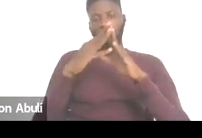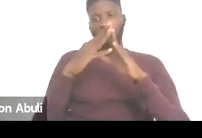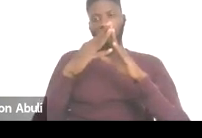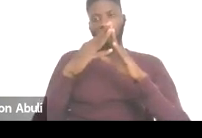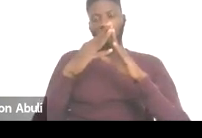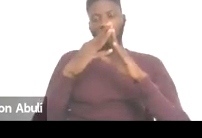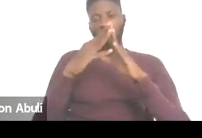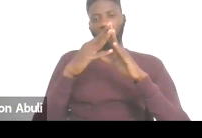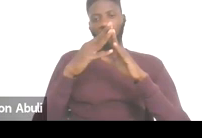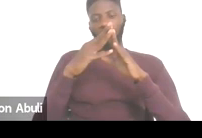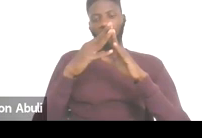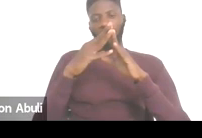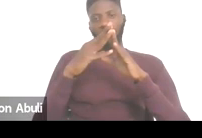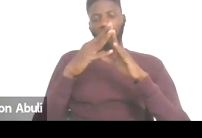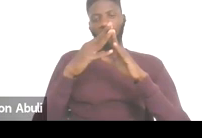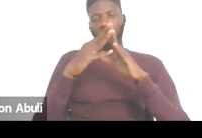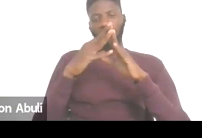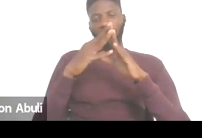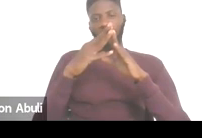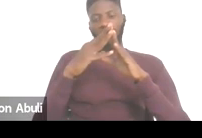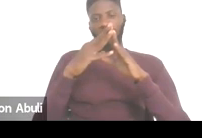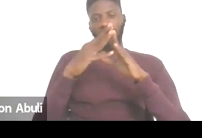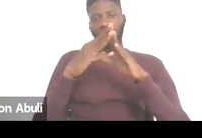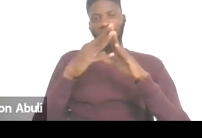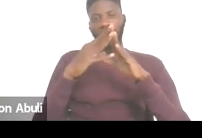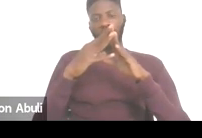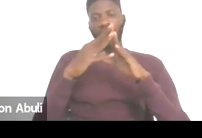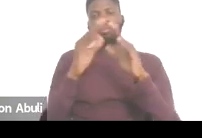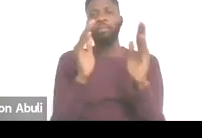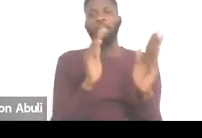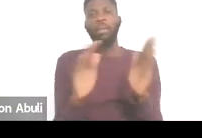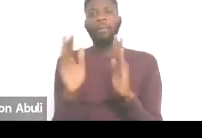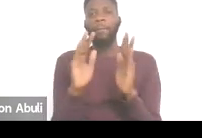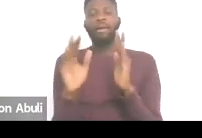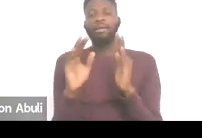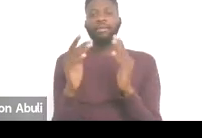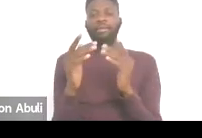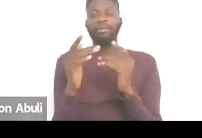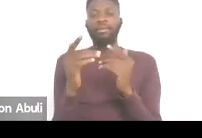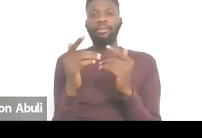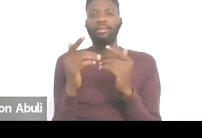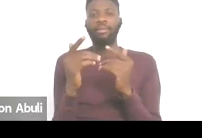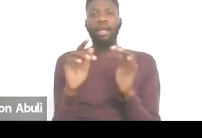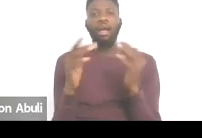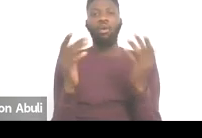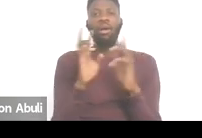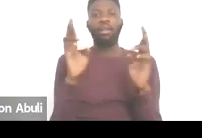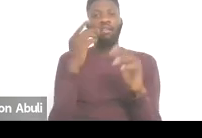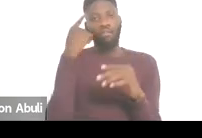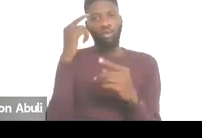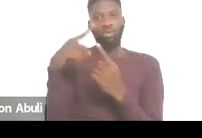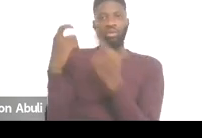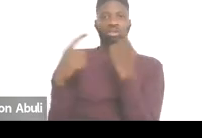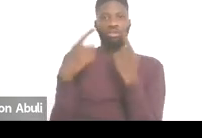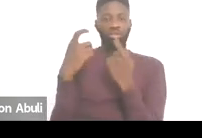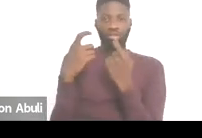to question each company asks? How do you prepare yourself for the questions each company asks? I think, Bashir, we shall